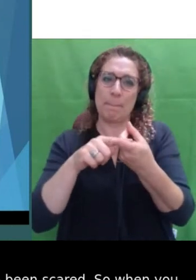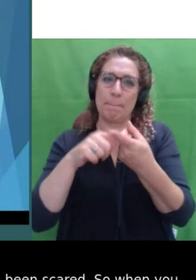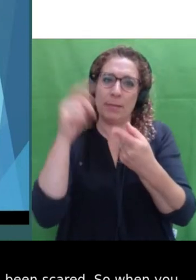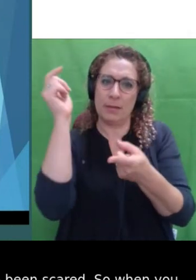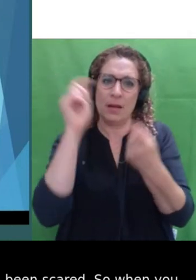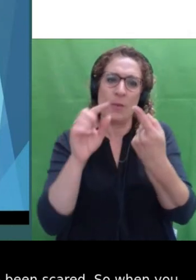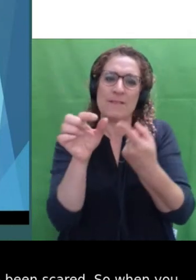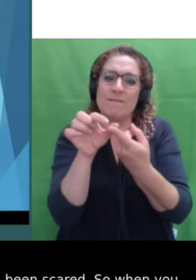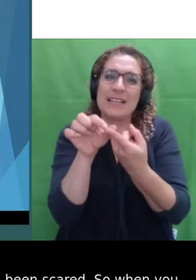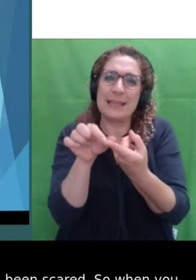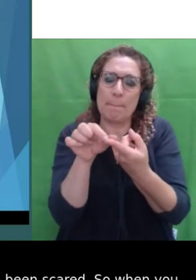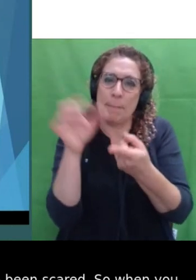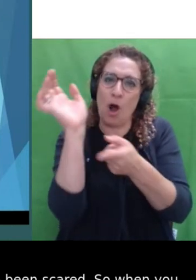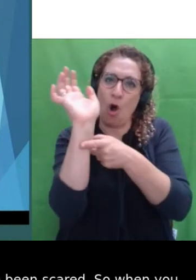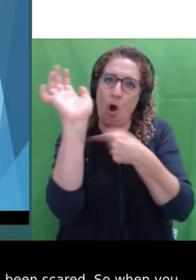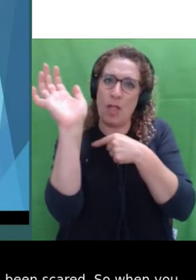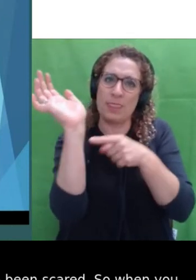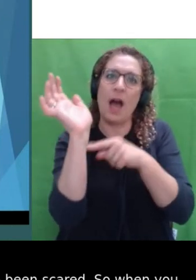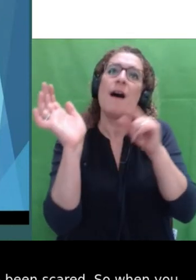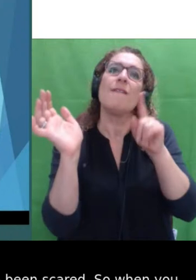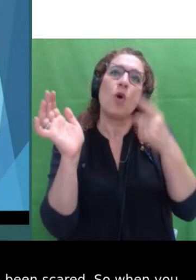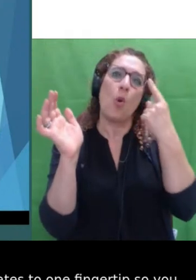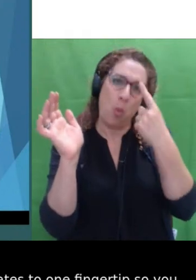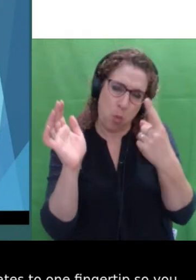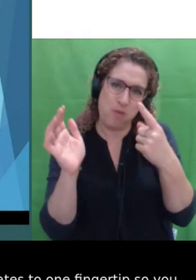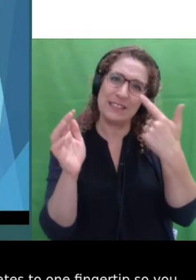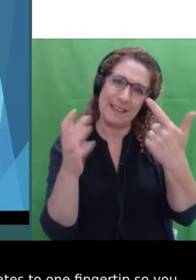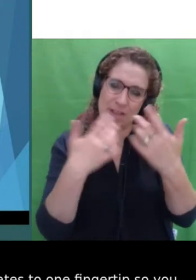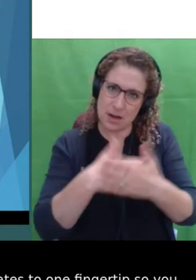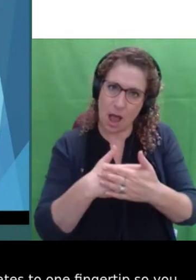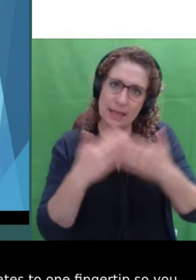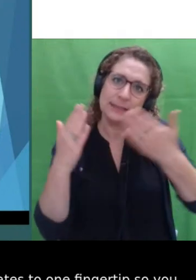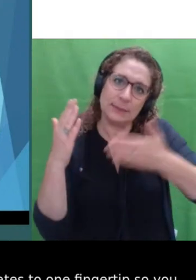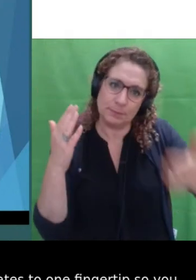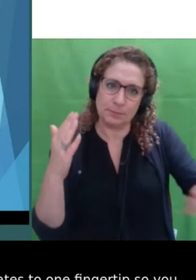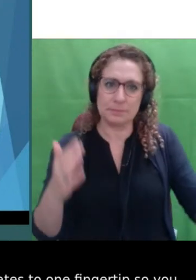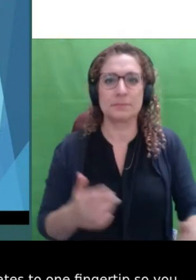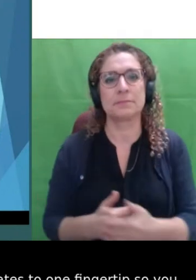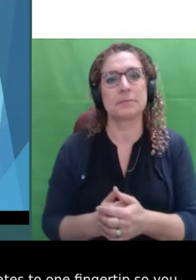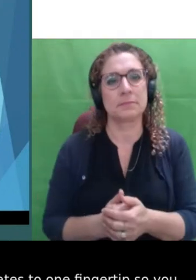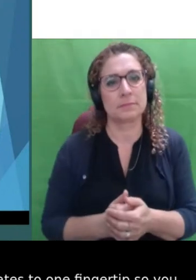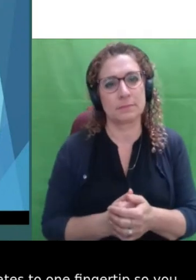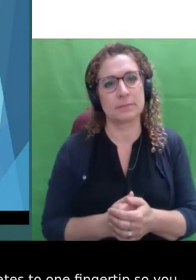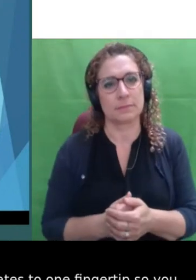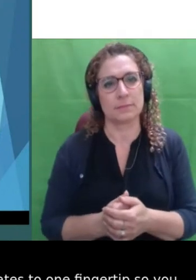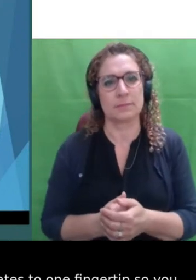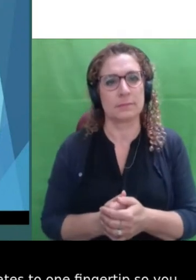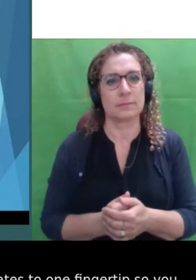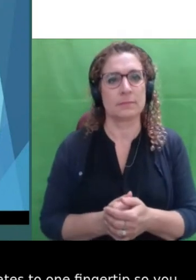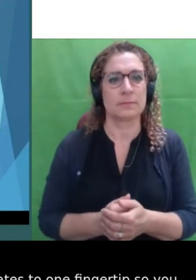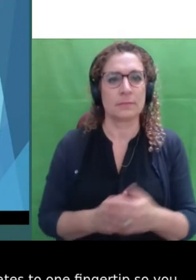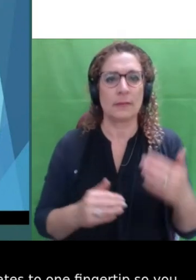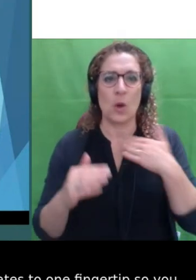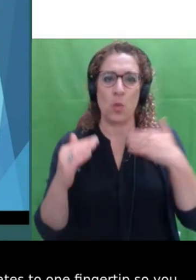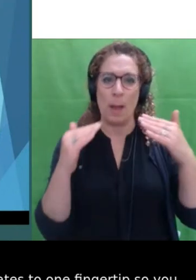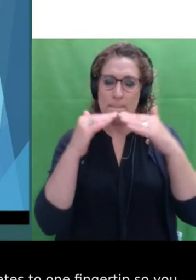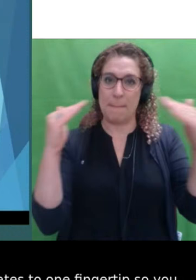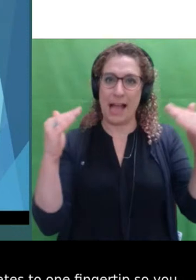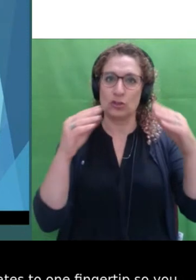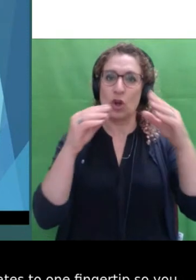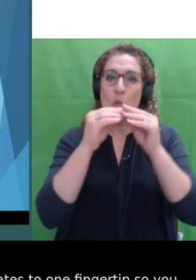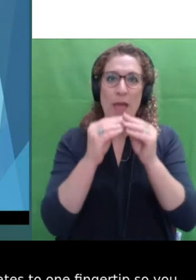arm for one night for seven nights then every other night obviously we match mild steroids with the face and the